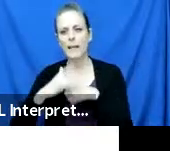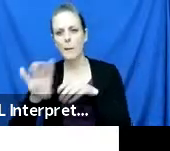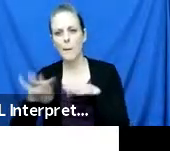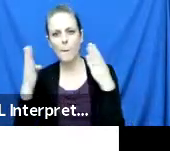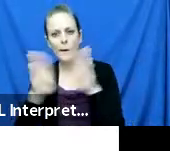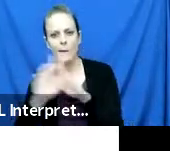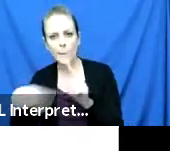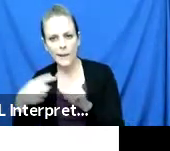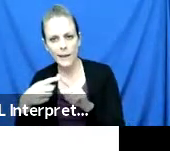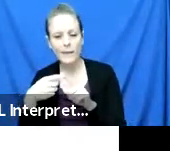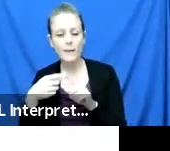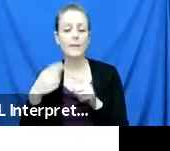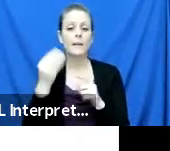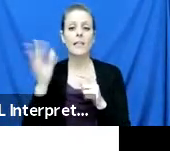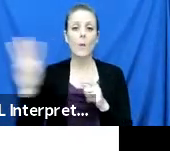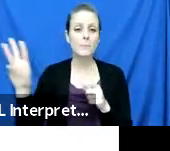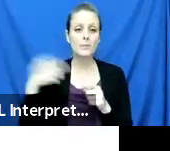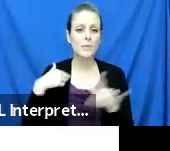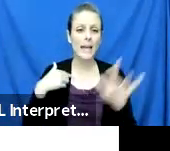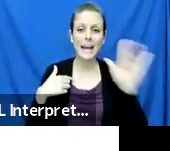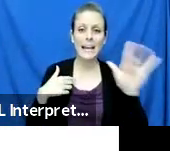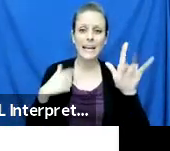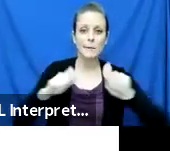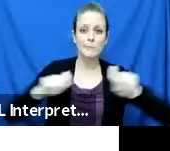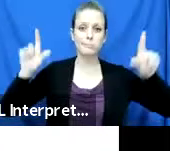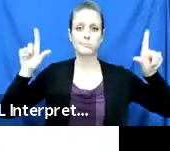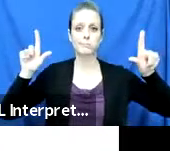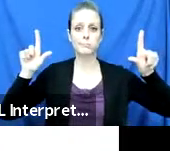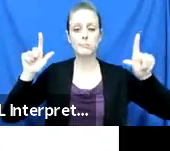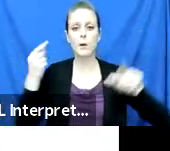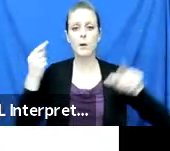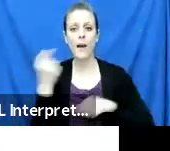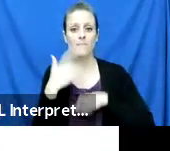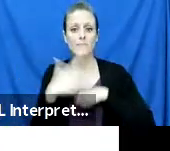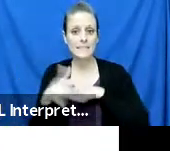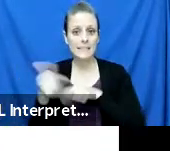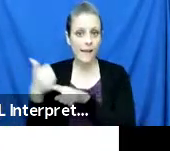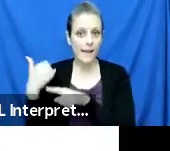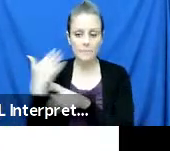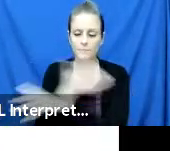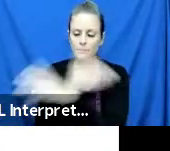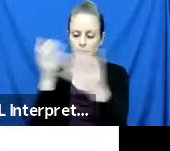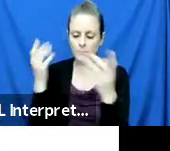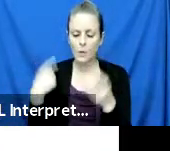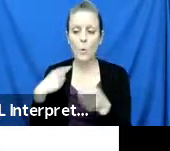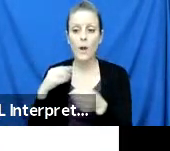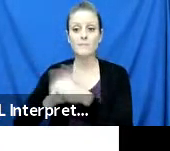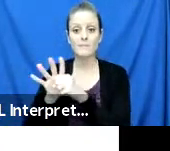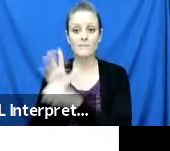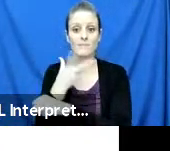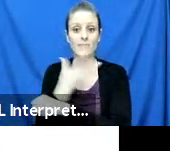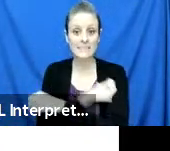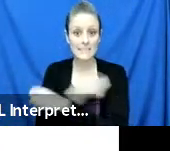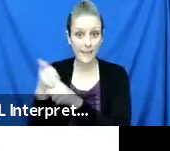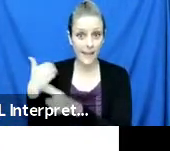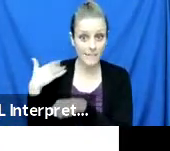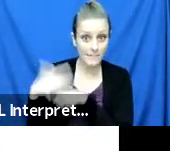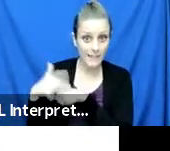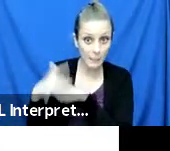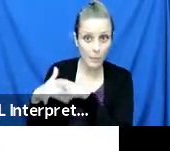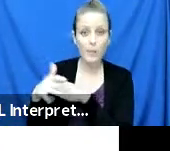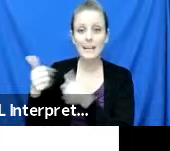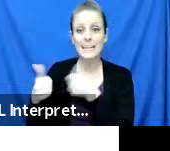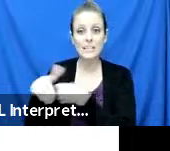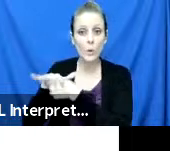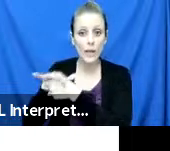these sites and it'll show you what vaccines are available at each of those locations. And I believe that